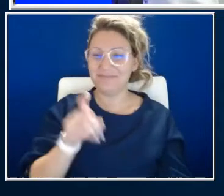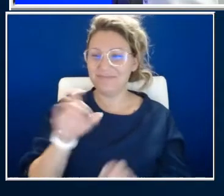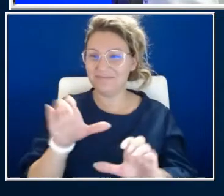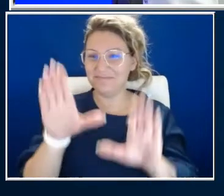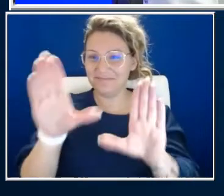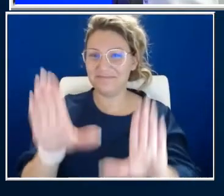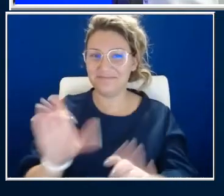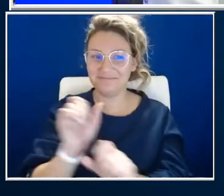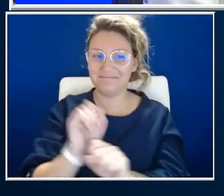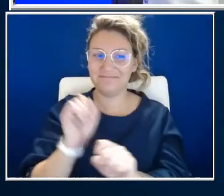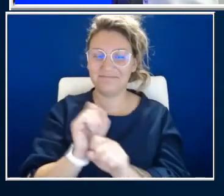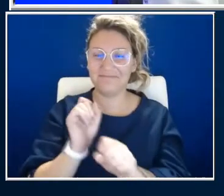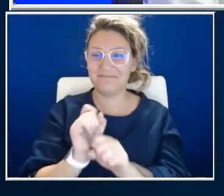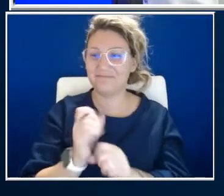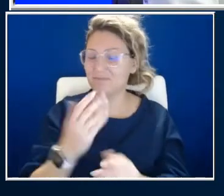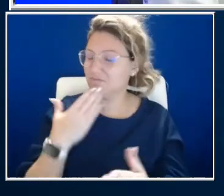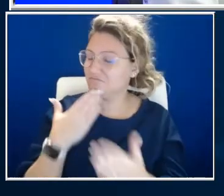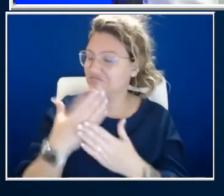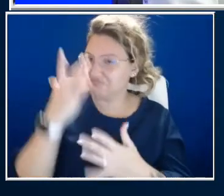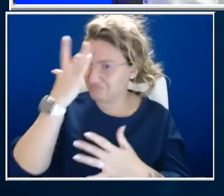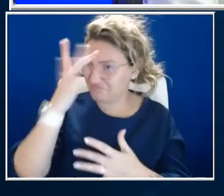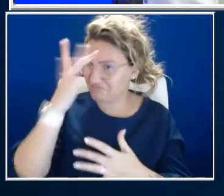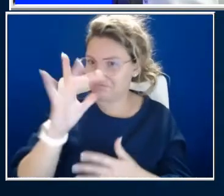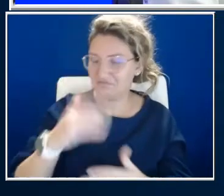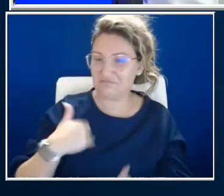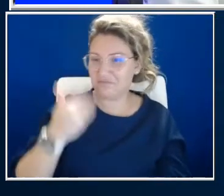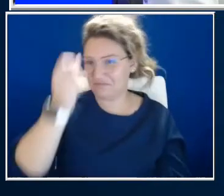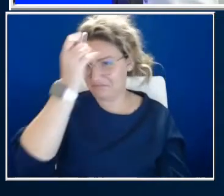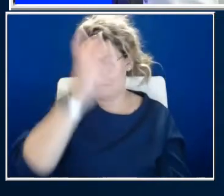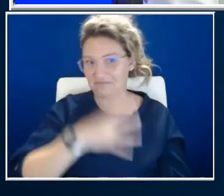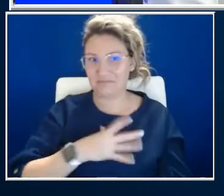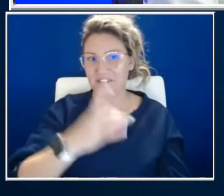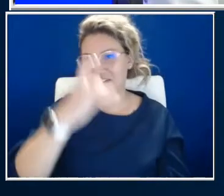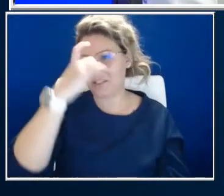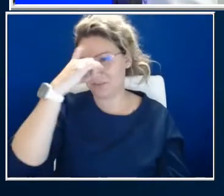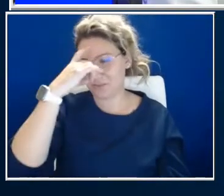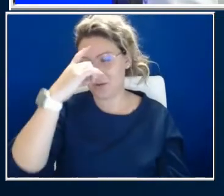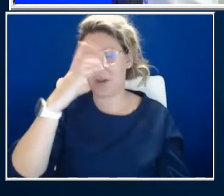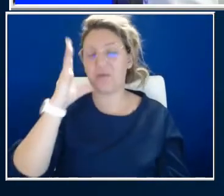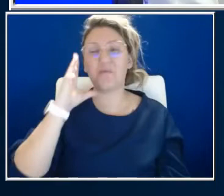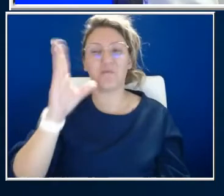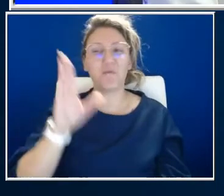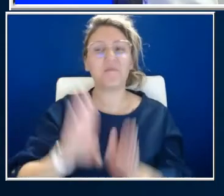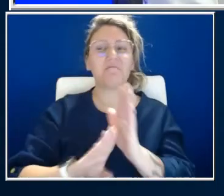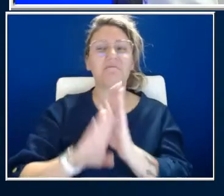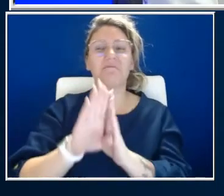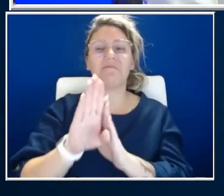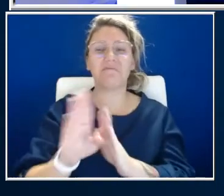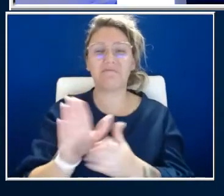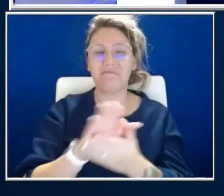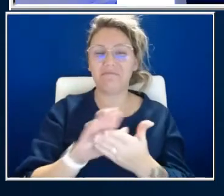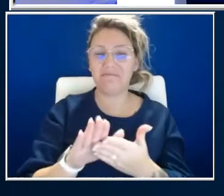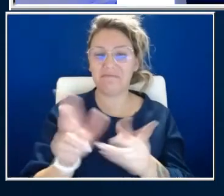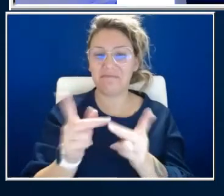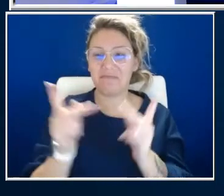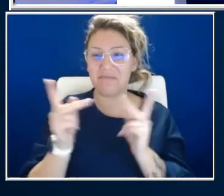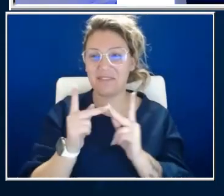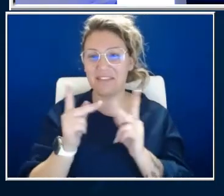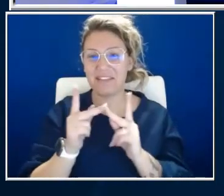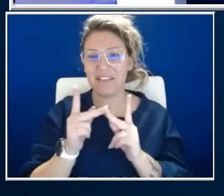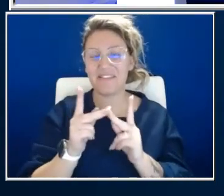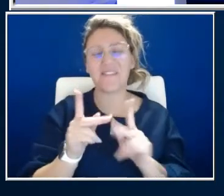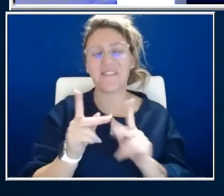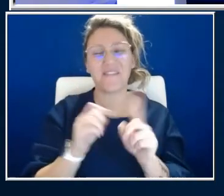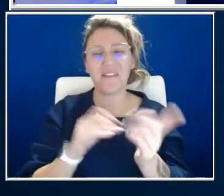a very intelligent young man. His brain's going to take him a lot of places. That's nice to hear from Dr. Smith, I have to tell you, Will.